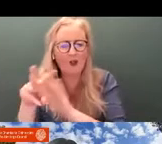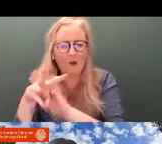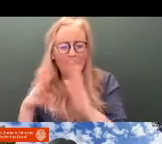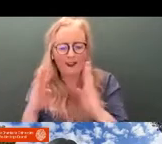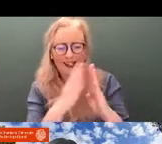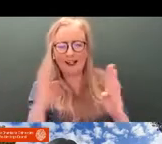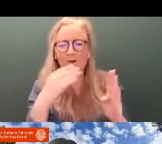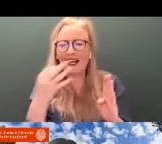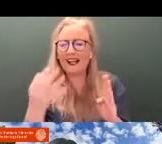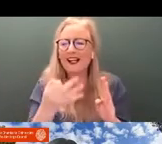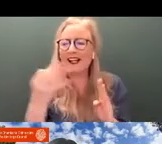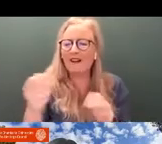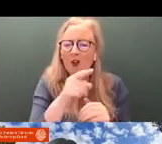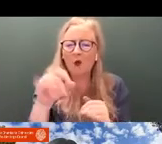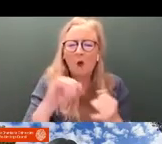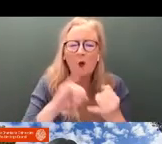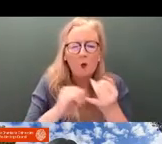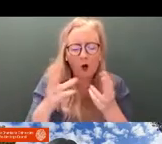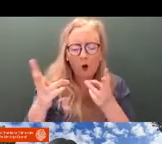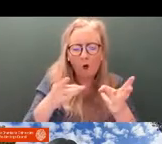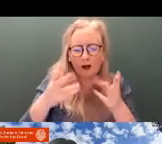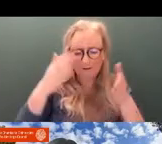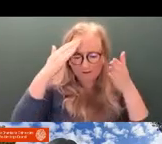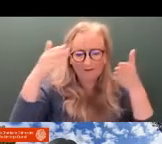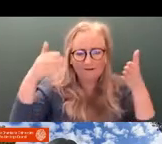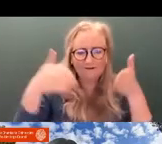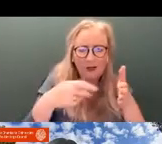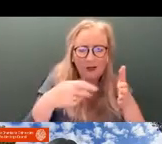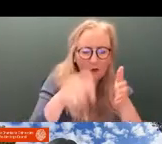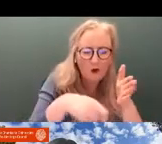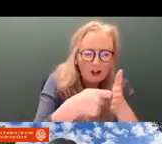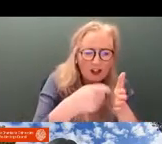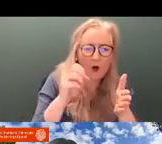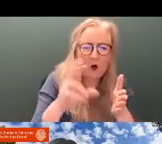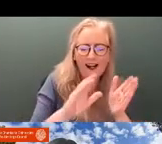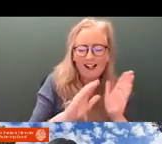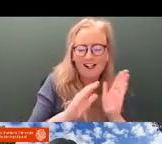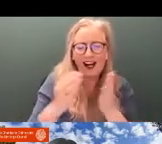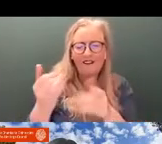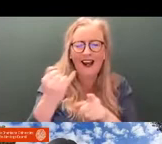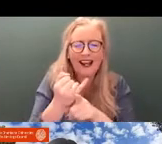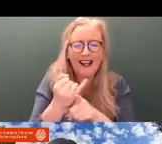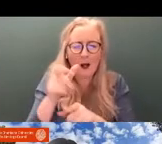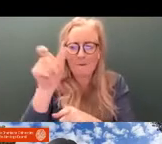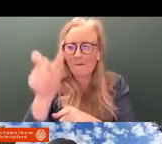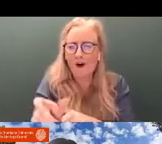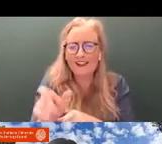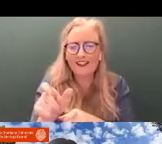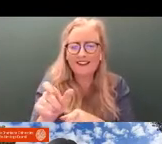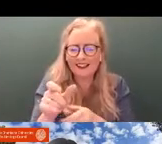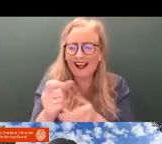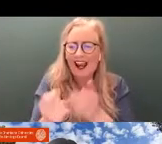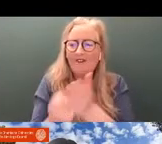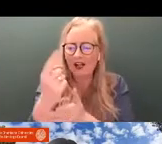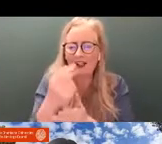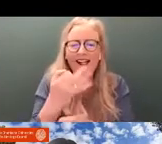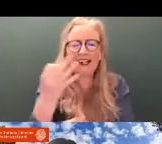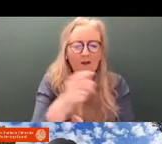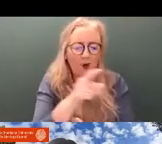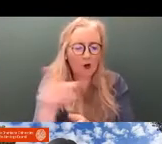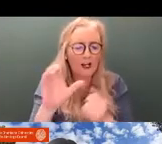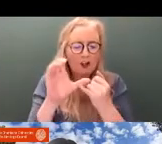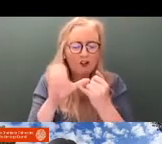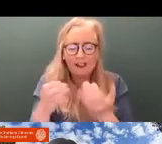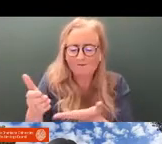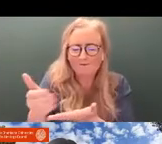those of you that maybe are working on projects or delivering in person events during Heritage Week, the opportunity to